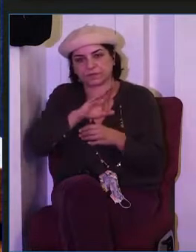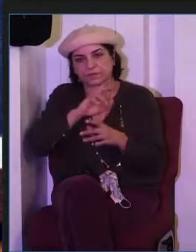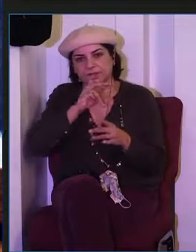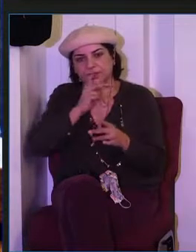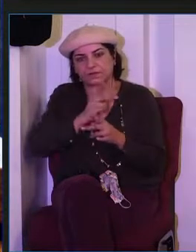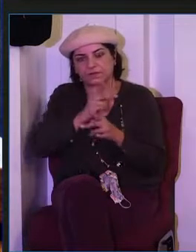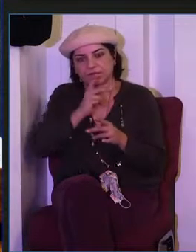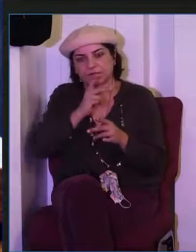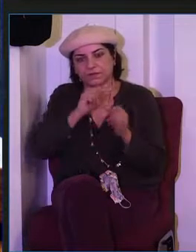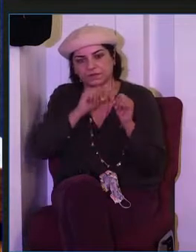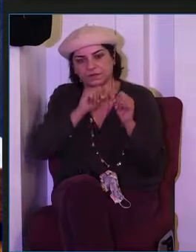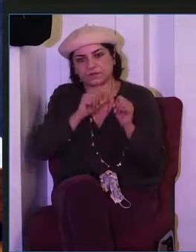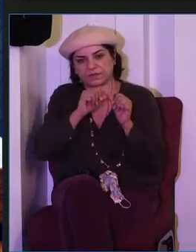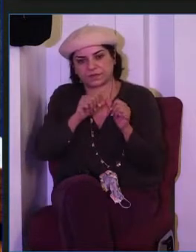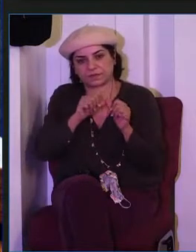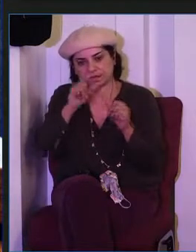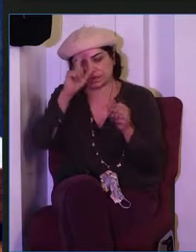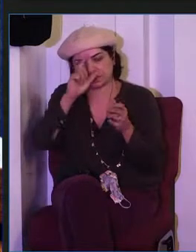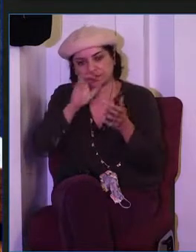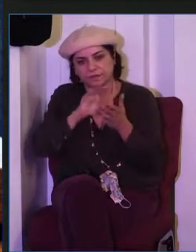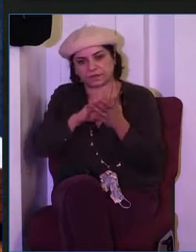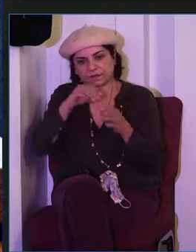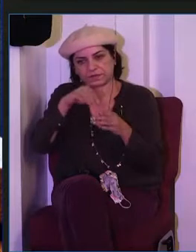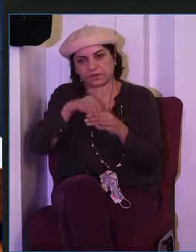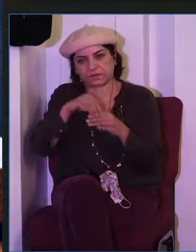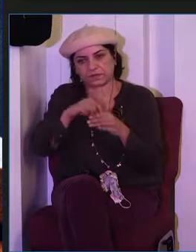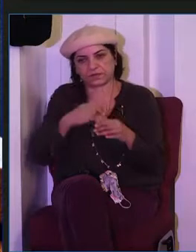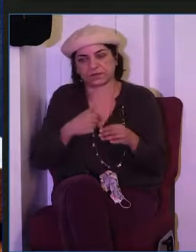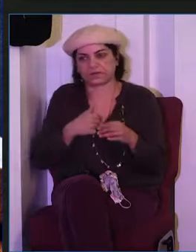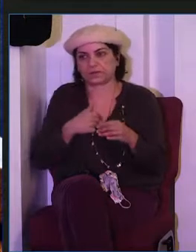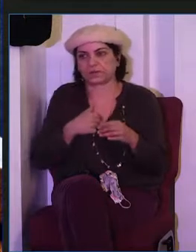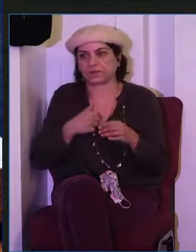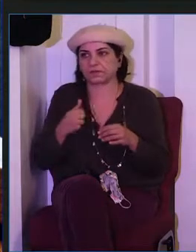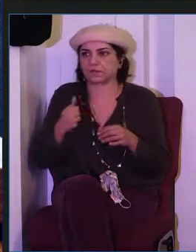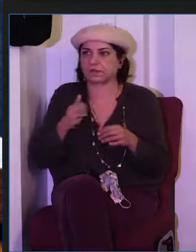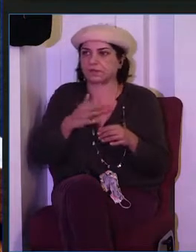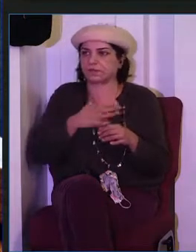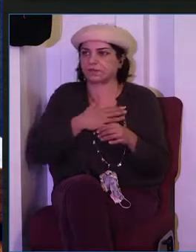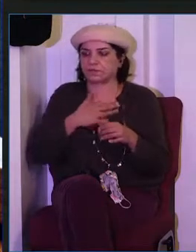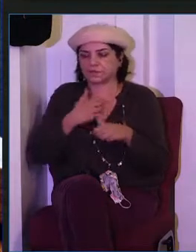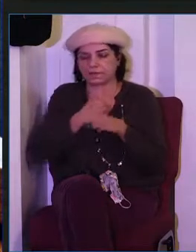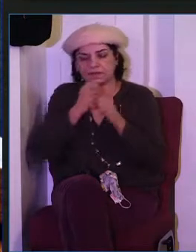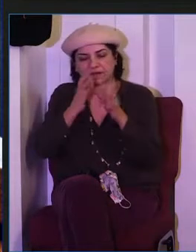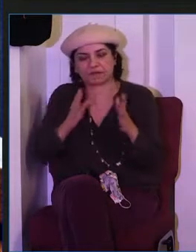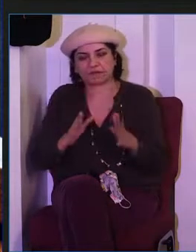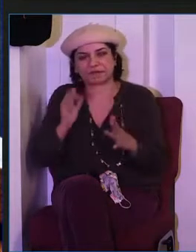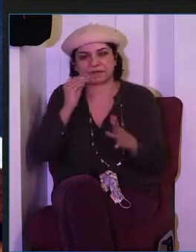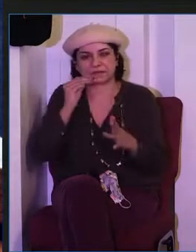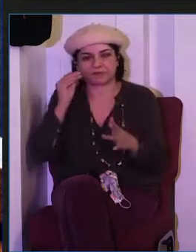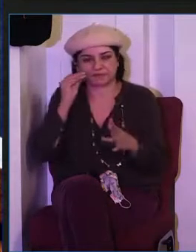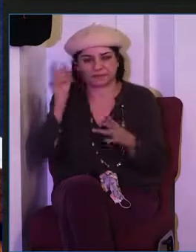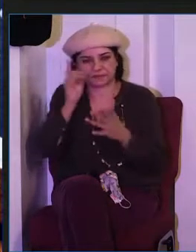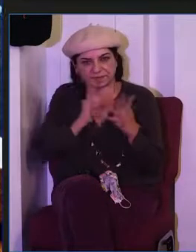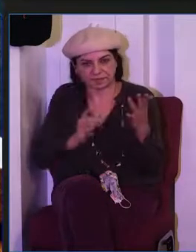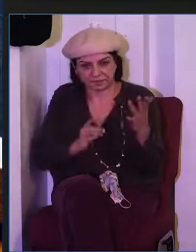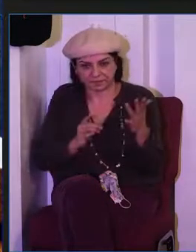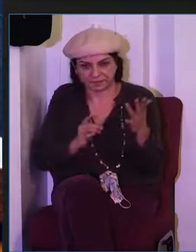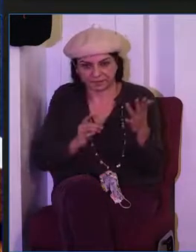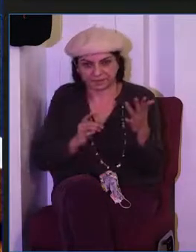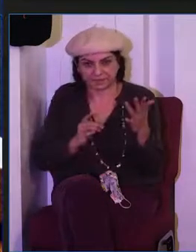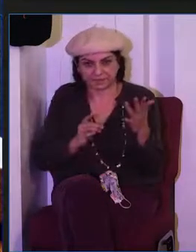on believing in me. My Maker's home is designed to accommodate all of